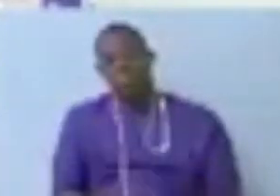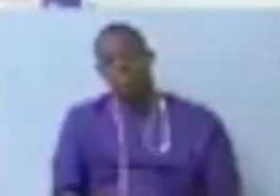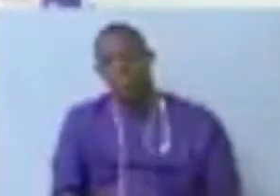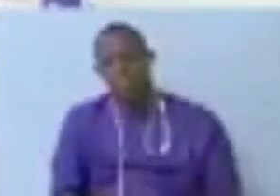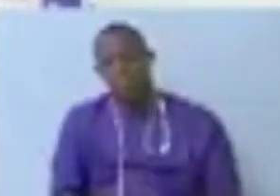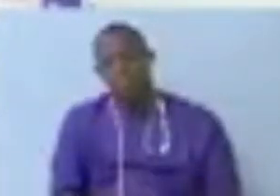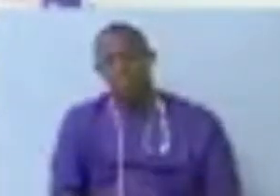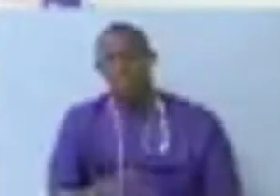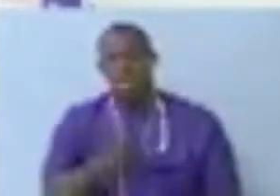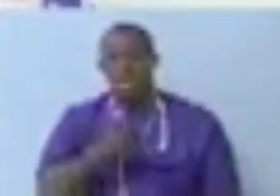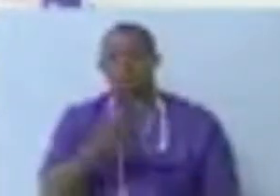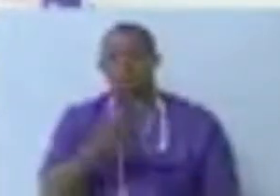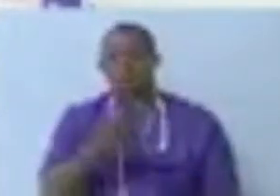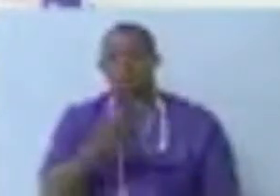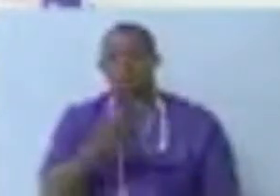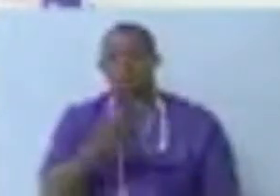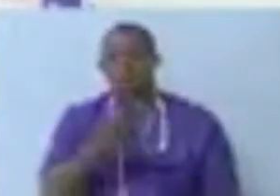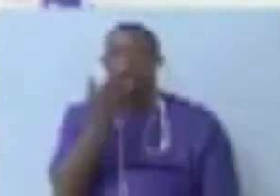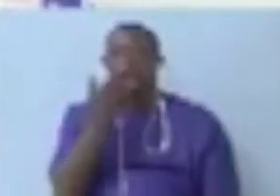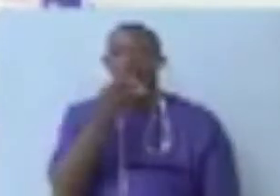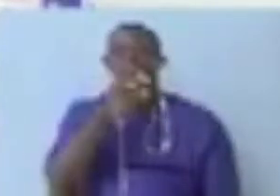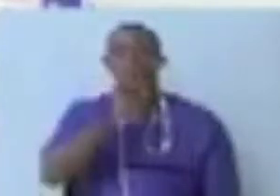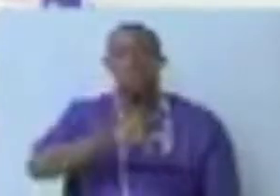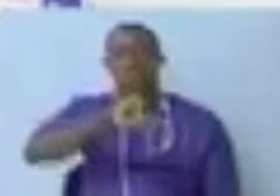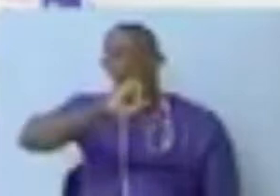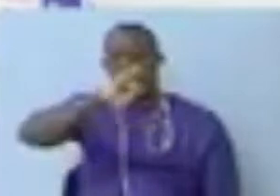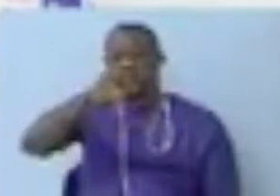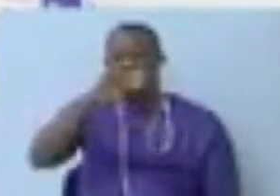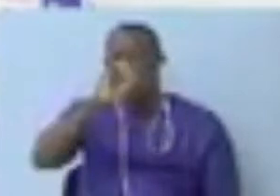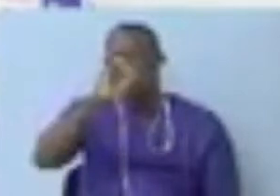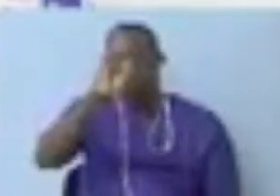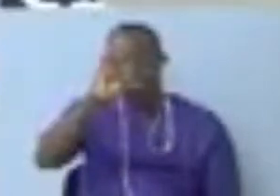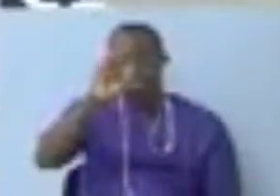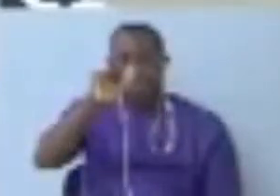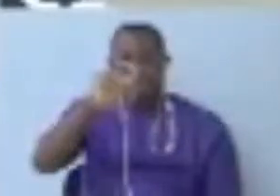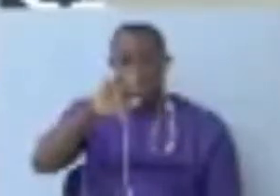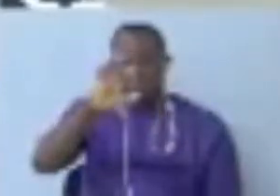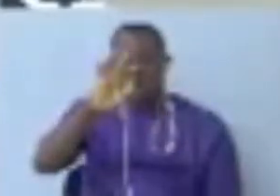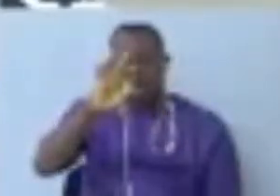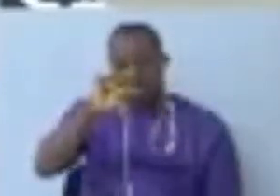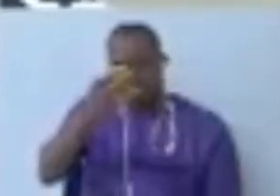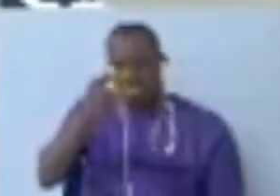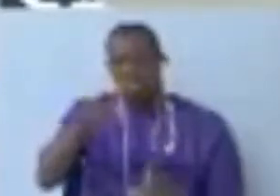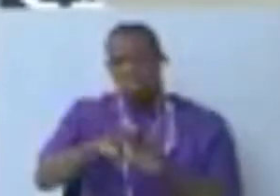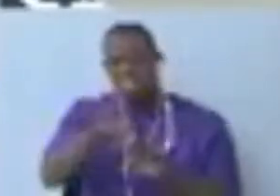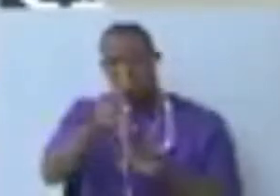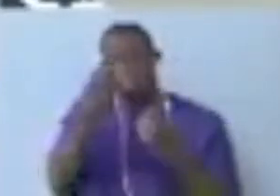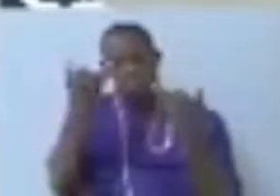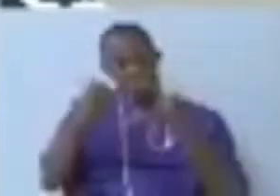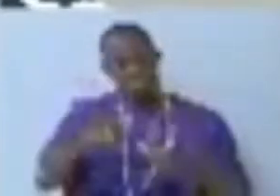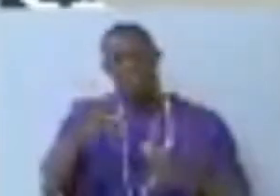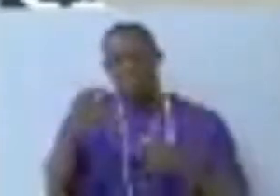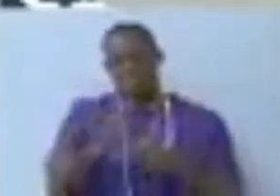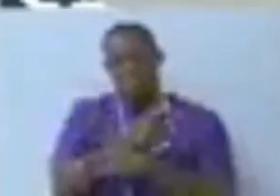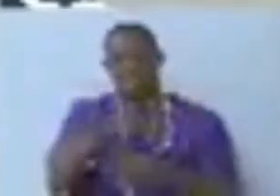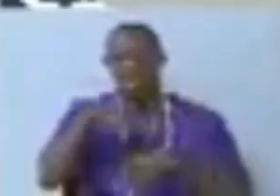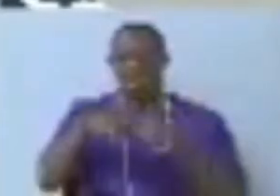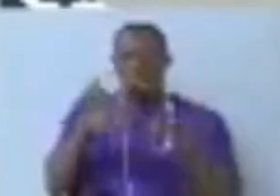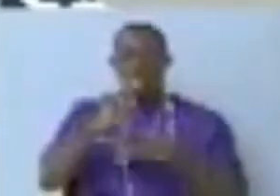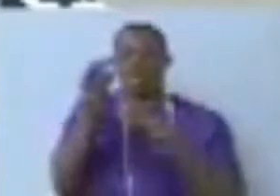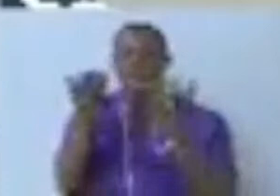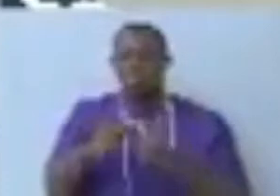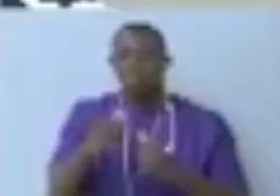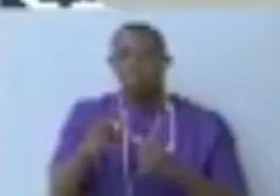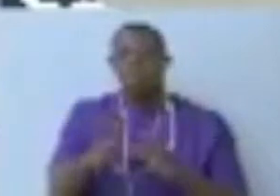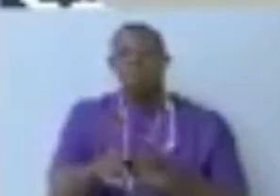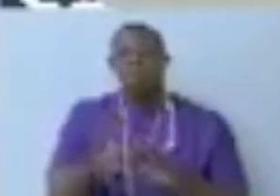I am sorry, Mr. Jobarteh, you missing the point completely. The point being made here is your action as a